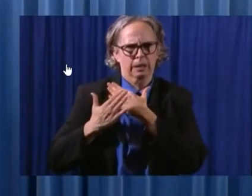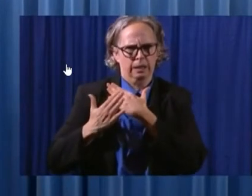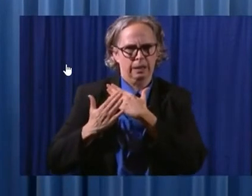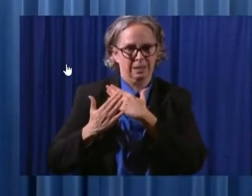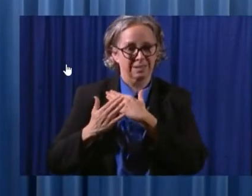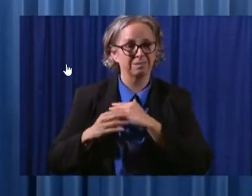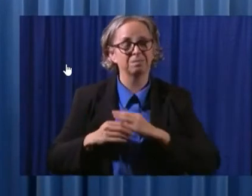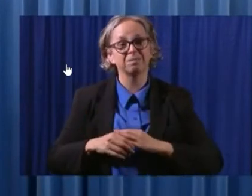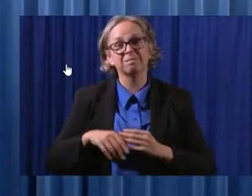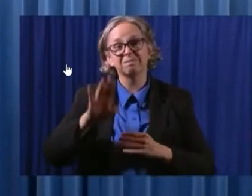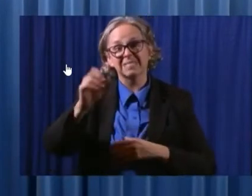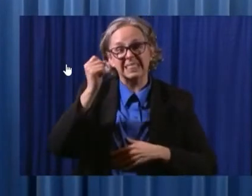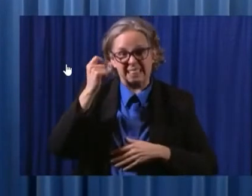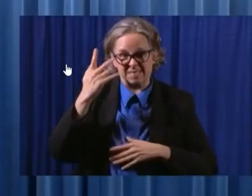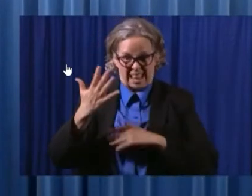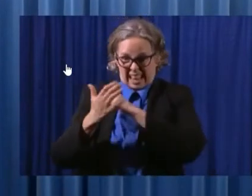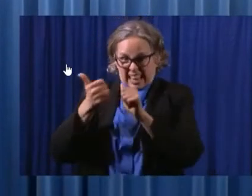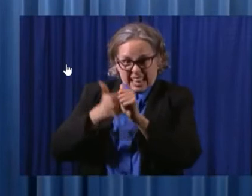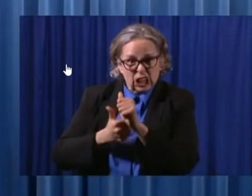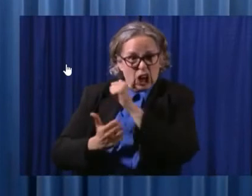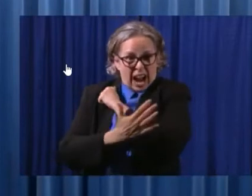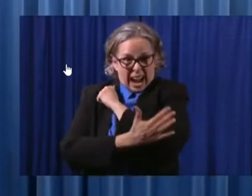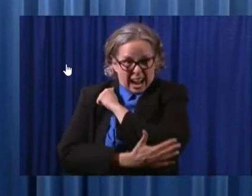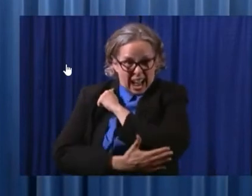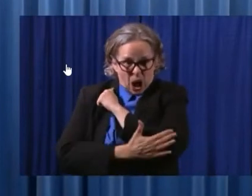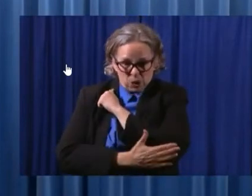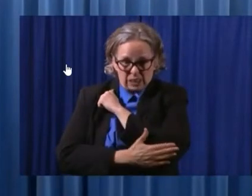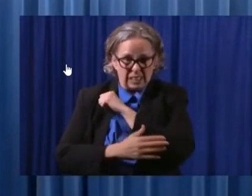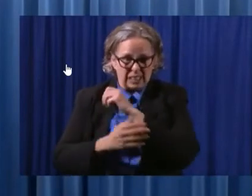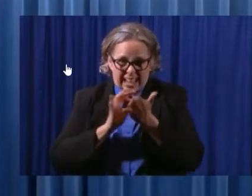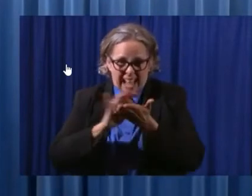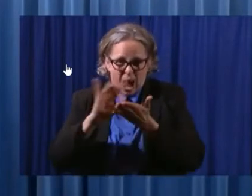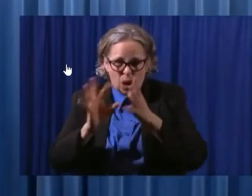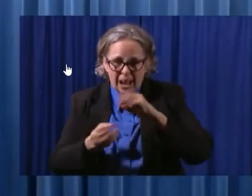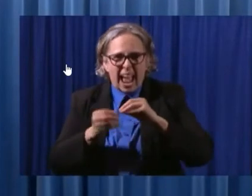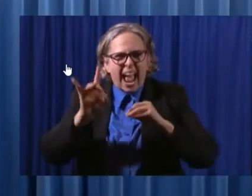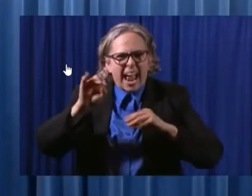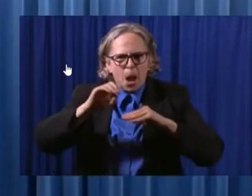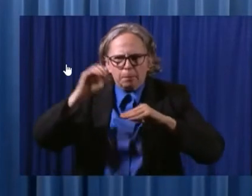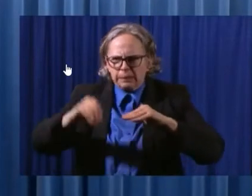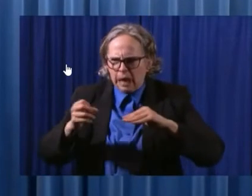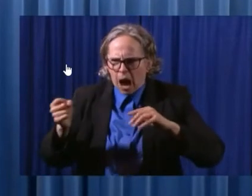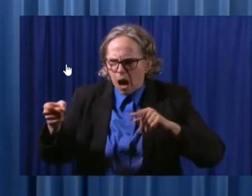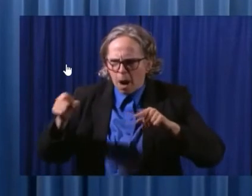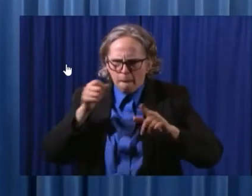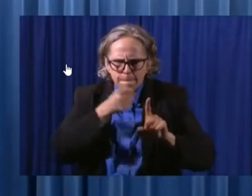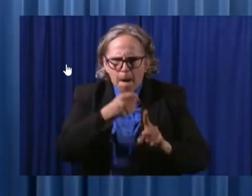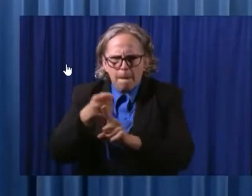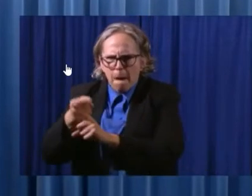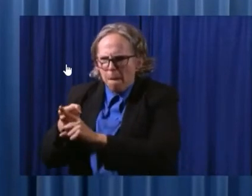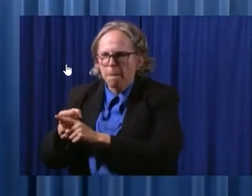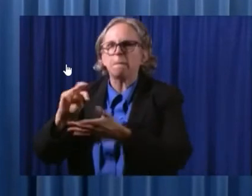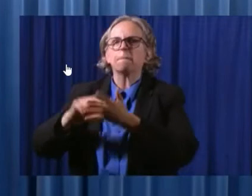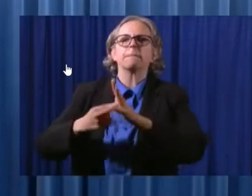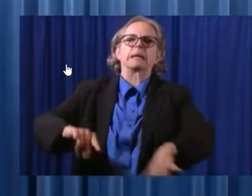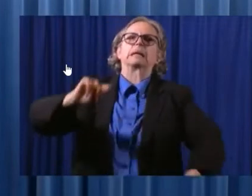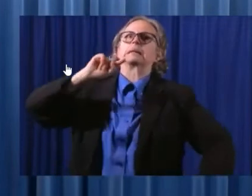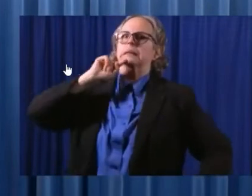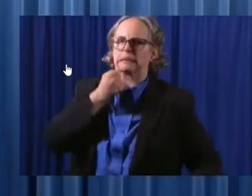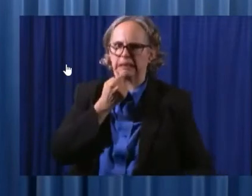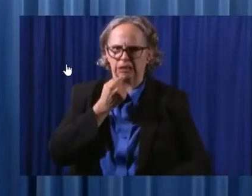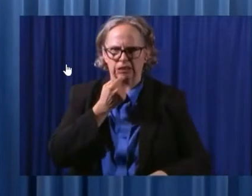when the regional ICU occupancy goes above 80% for at least 3 of the last 7 days. We're also looking,